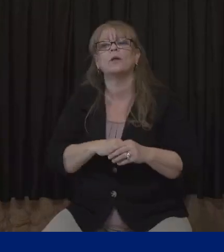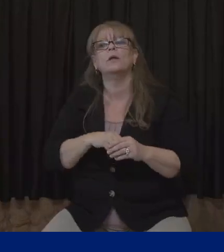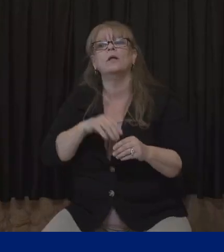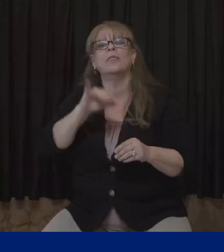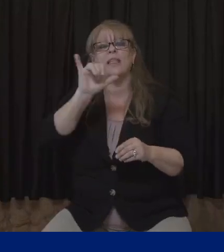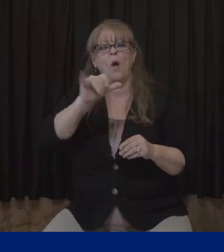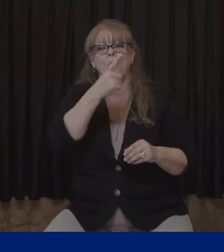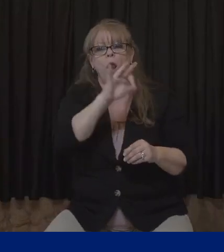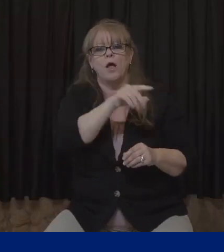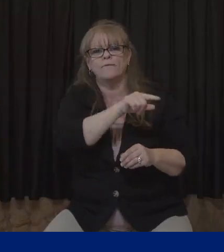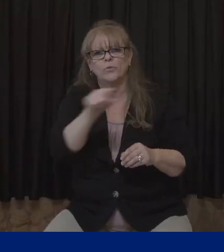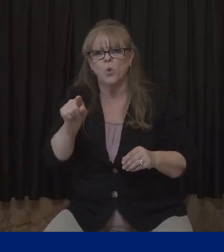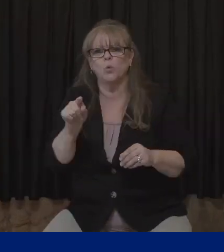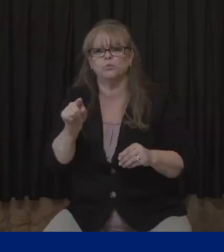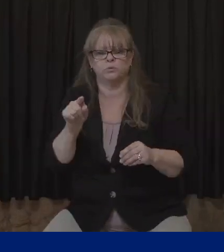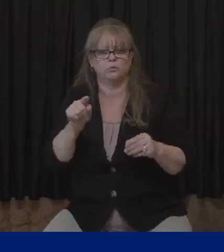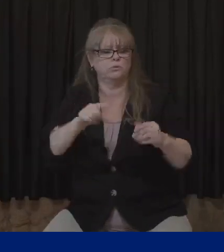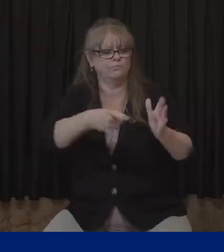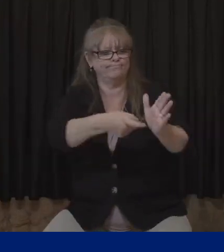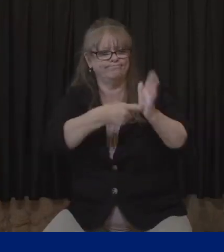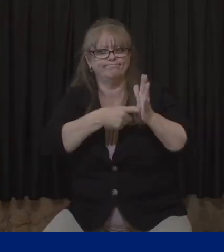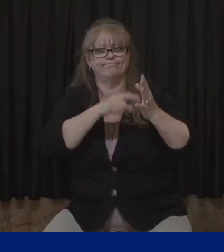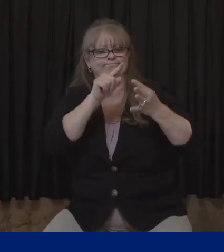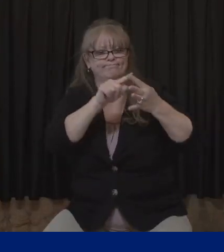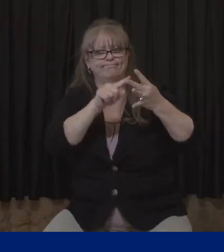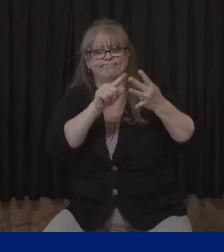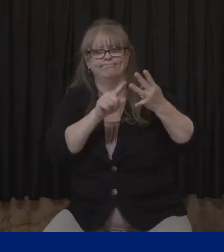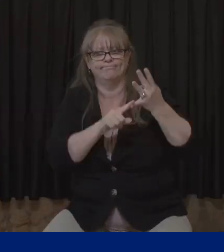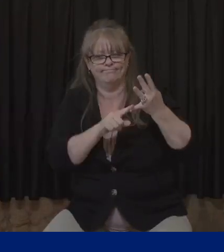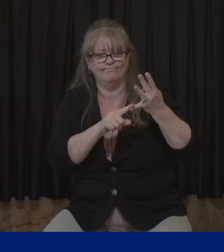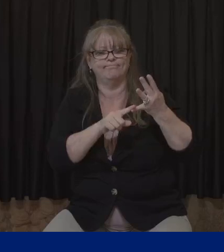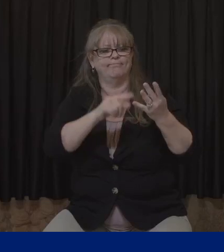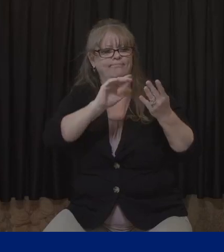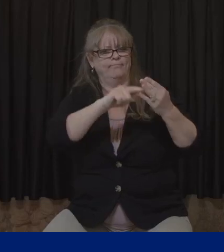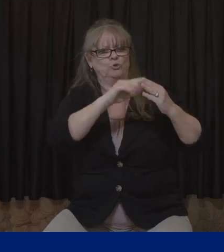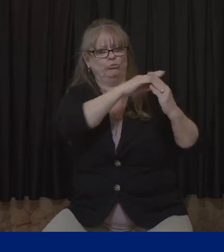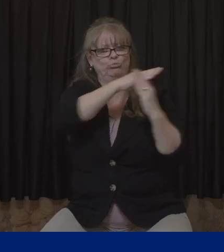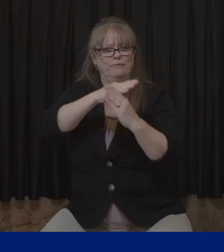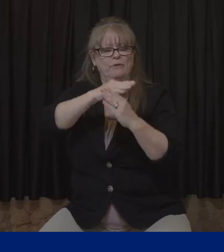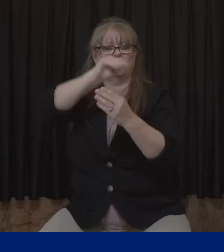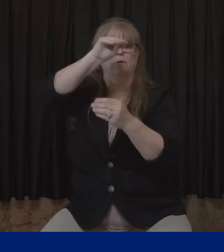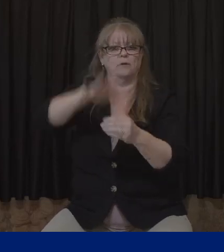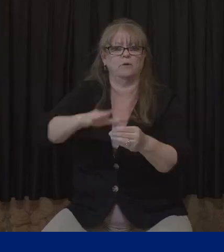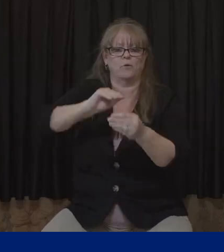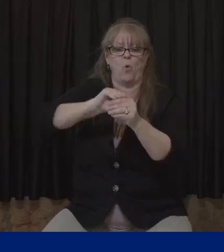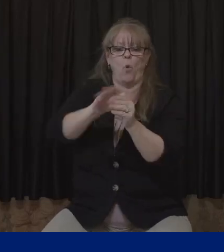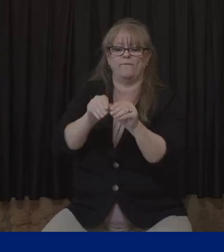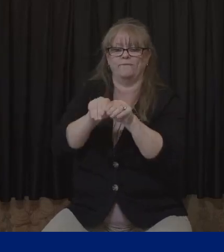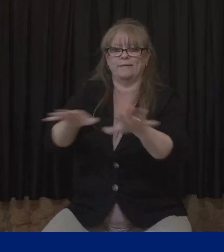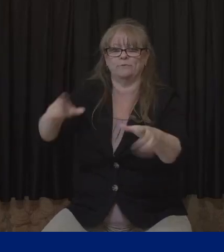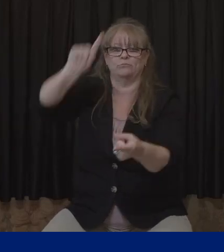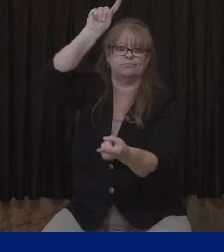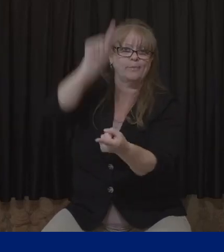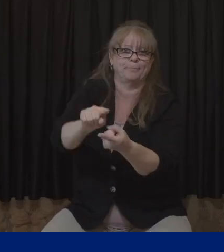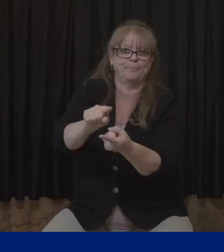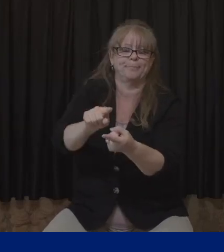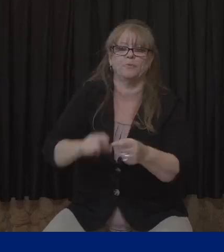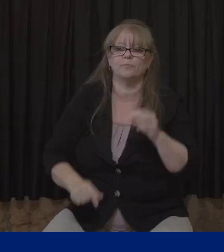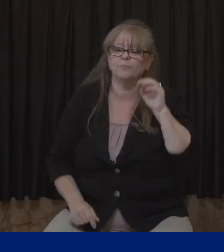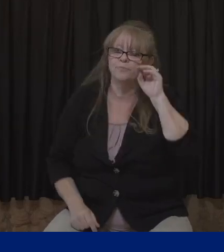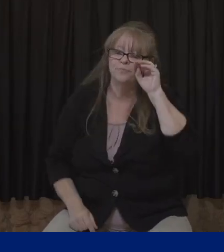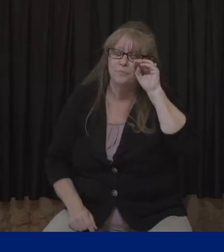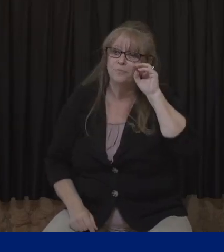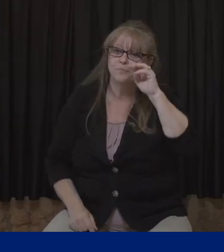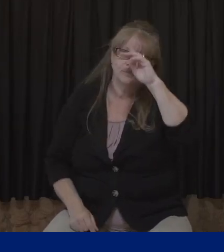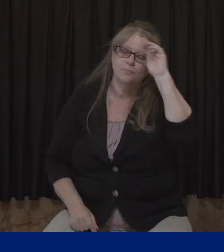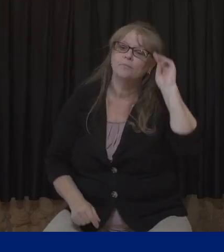successful. I also want to talk about local enforcement and flexibility, because we are a big, diverse state. That's not a bad thing. That's a good thing. You can't